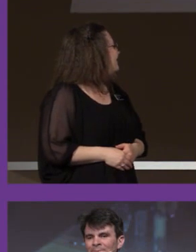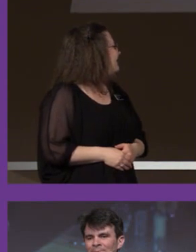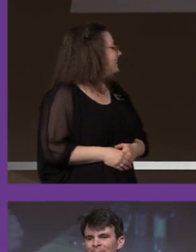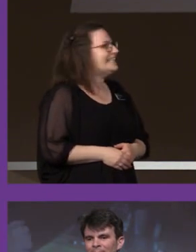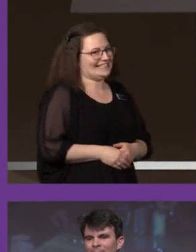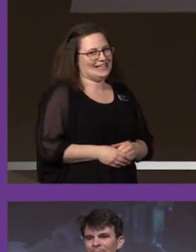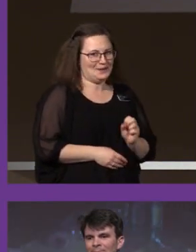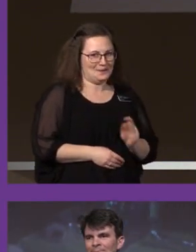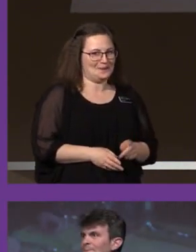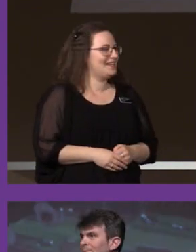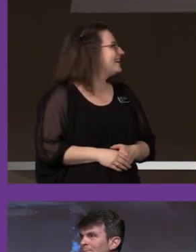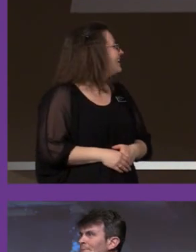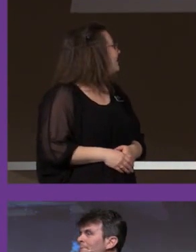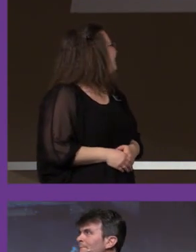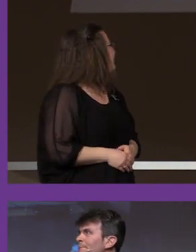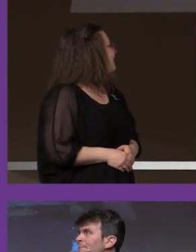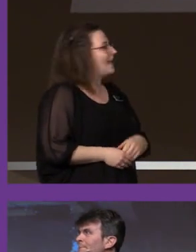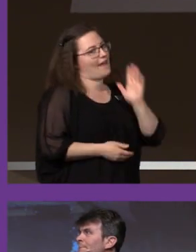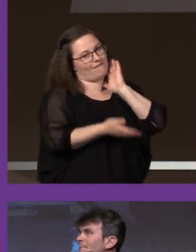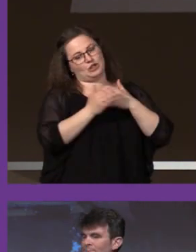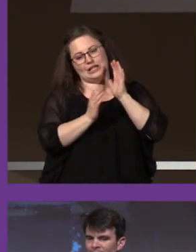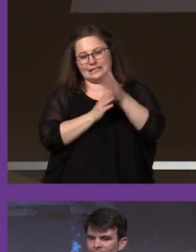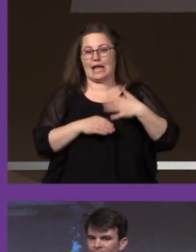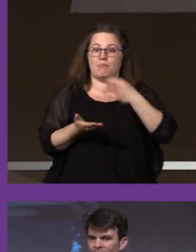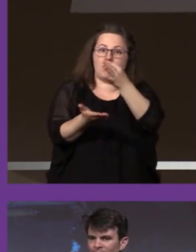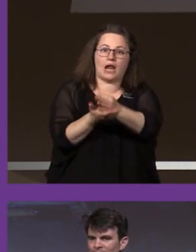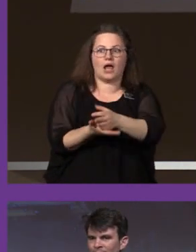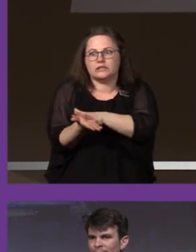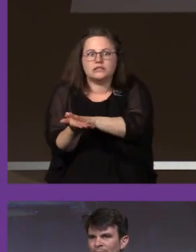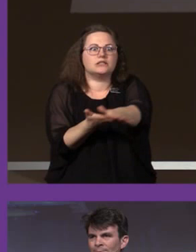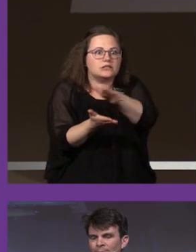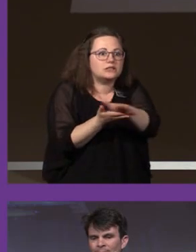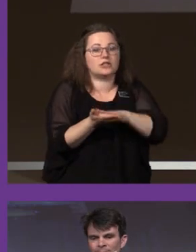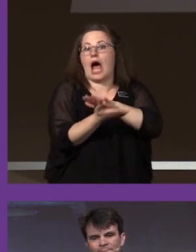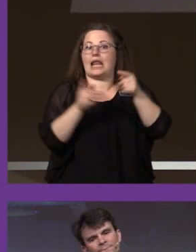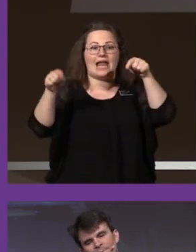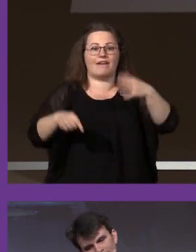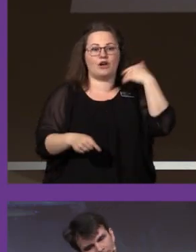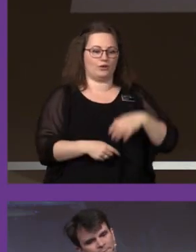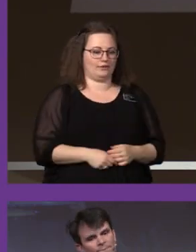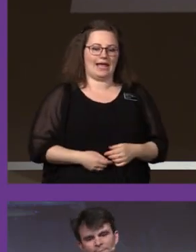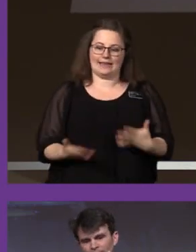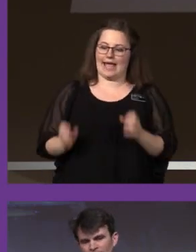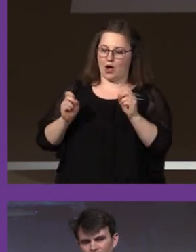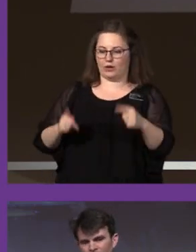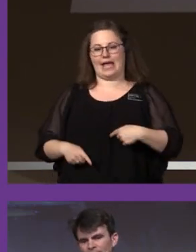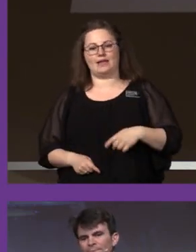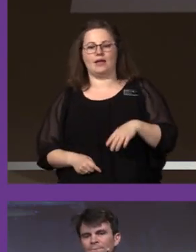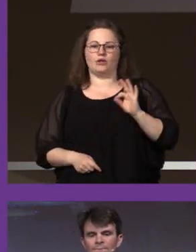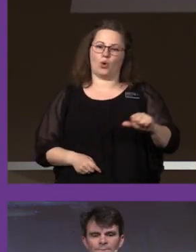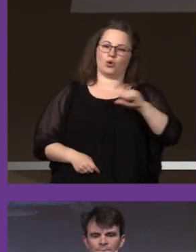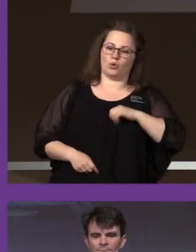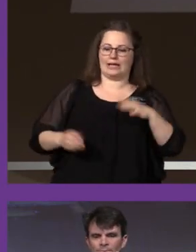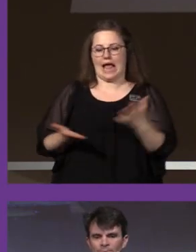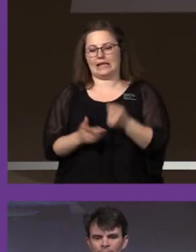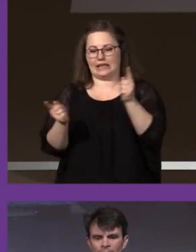Hey, I'm sorry I'm late. Parking was crazy. I haven't been here before, but That's okay. It's nice to finally meet